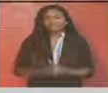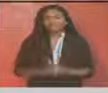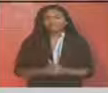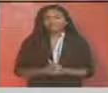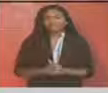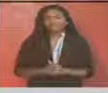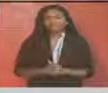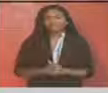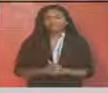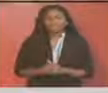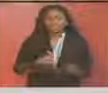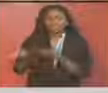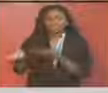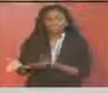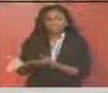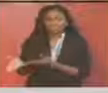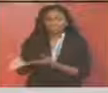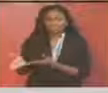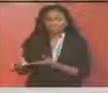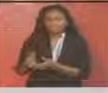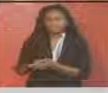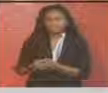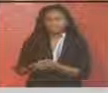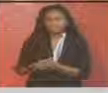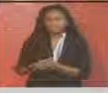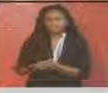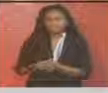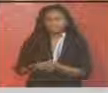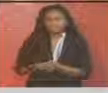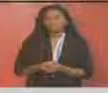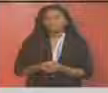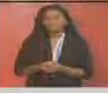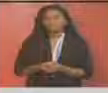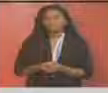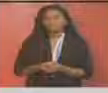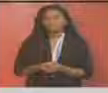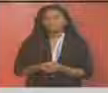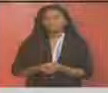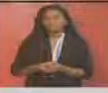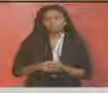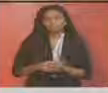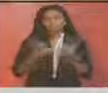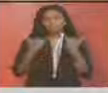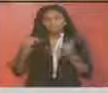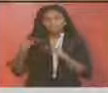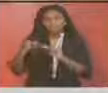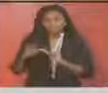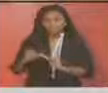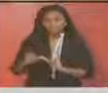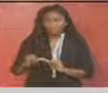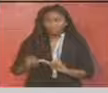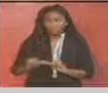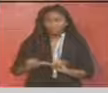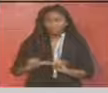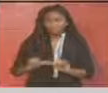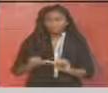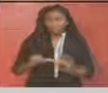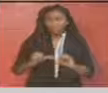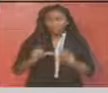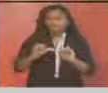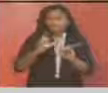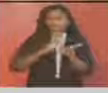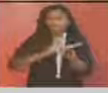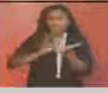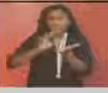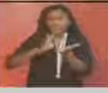just on this slide, and then I will focus a little bit on the last slide. So if you look, and this is our continuous epidemic that